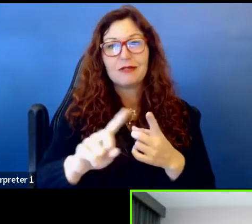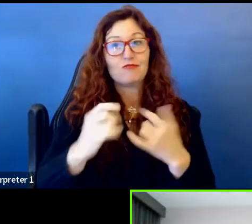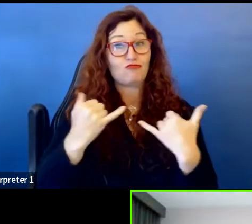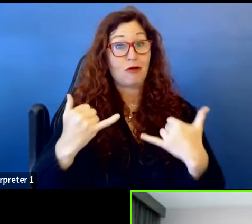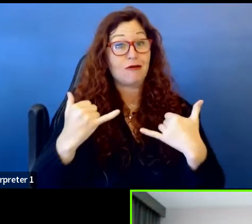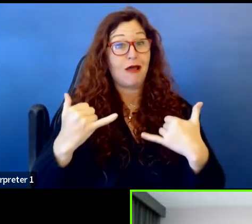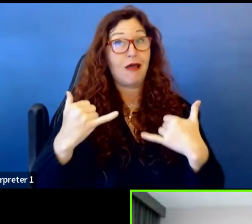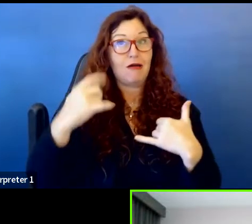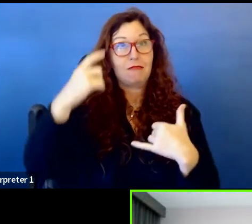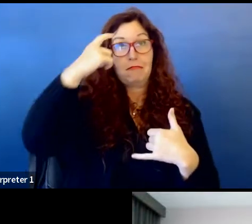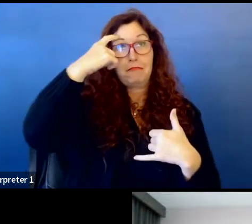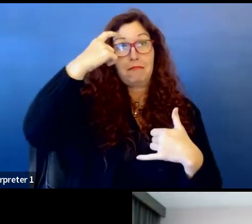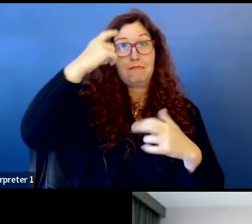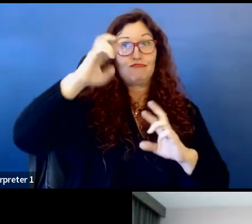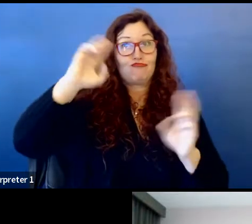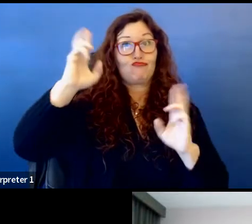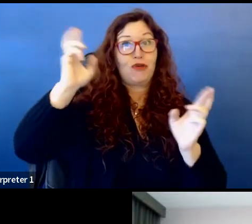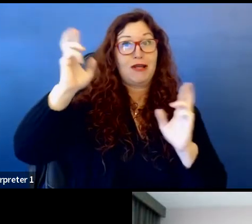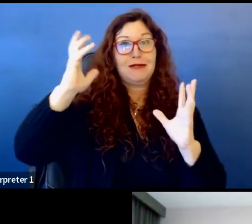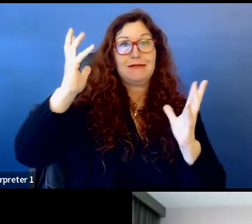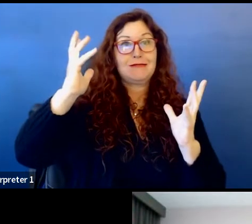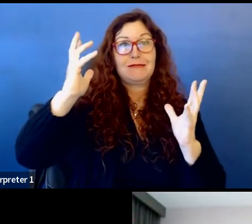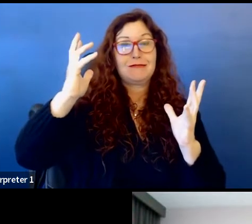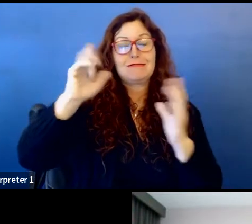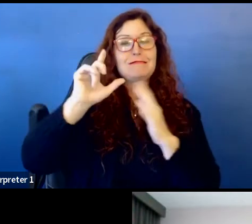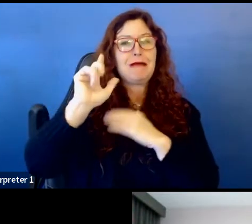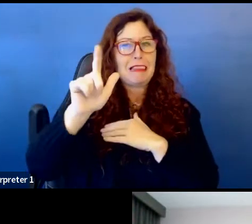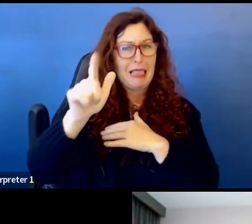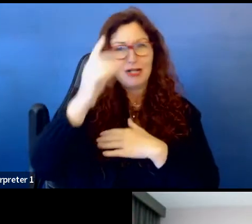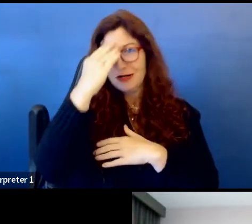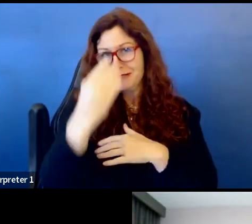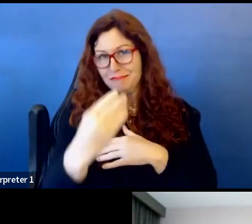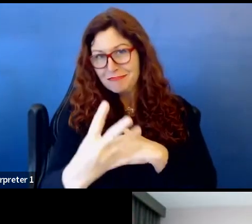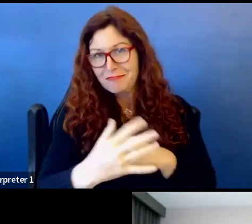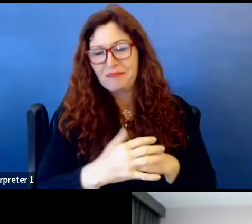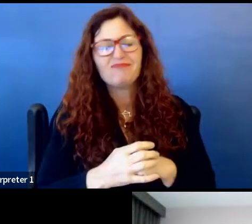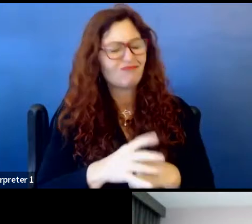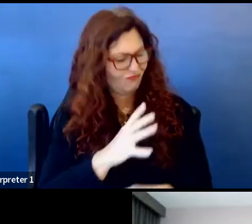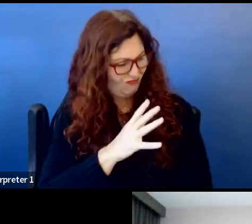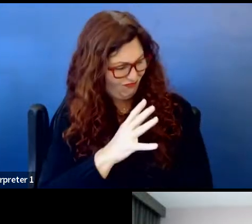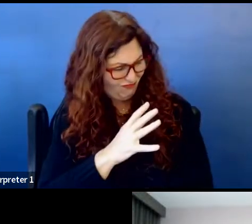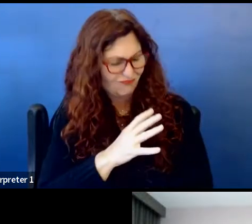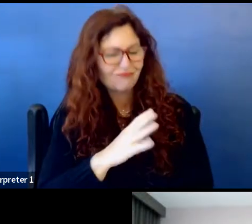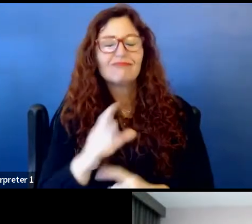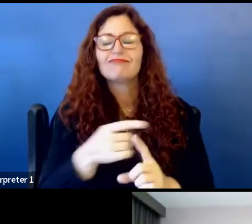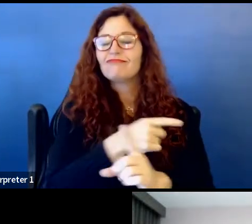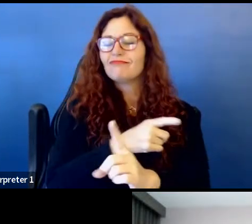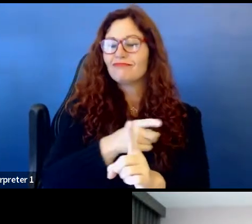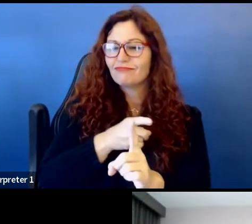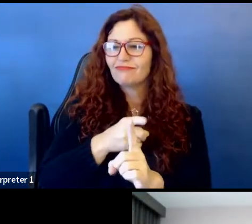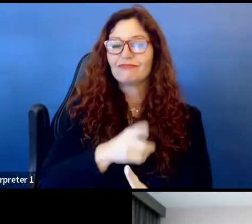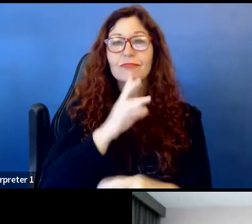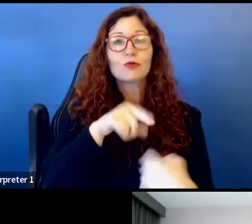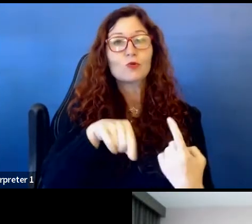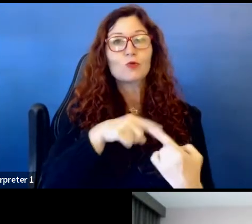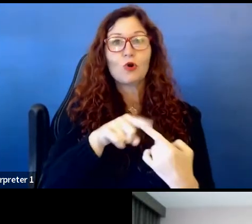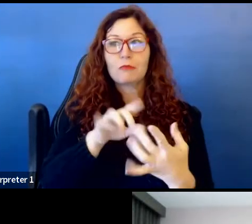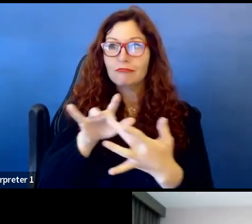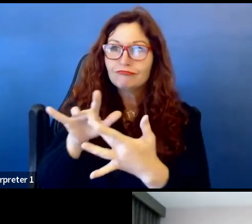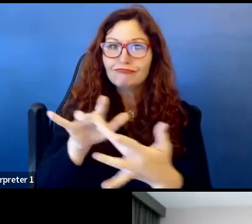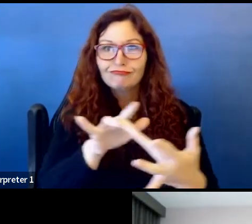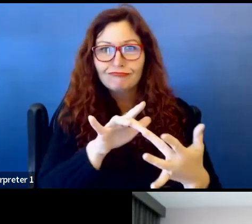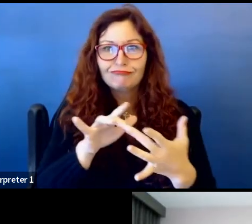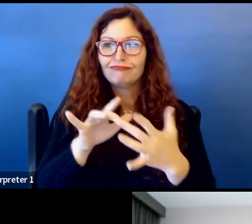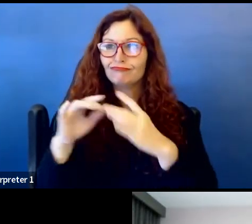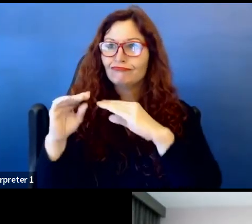miami certainly i understand so let's go back then to outreach and education opportunities and i think you